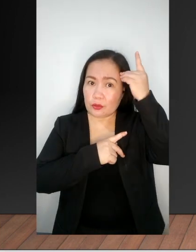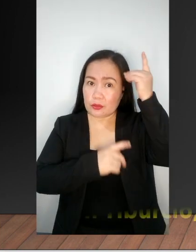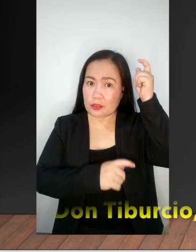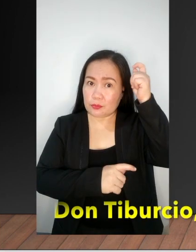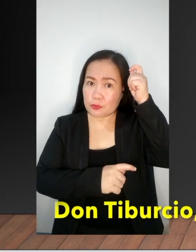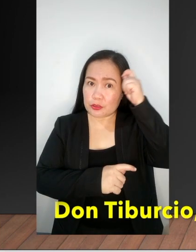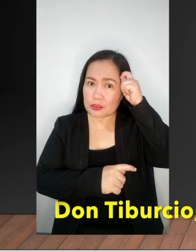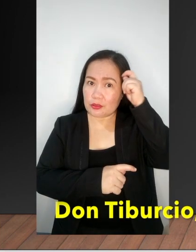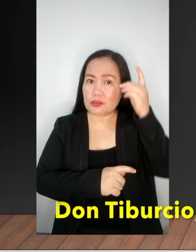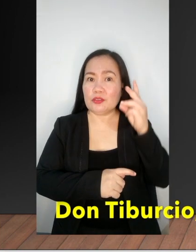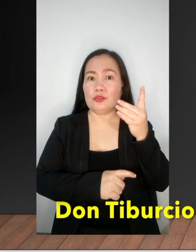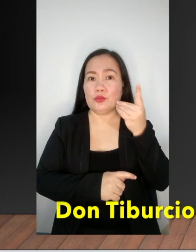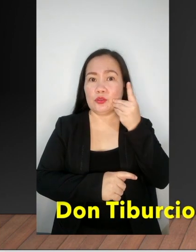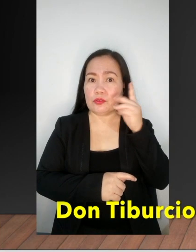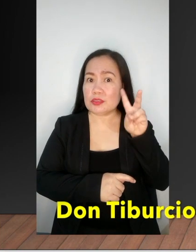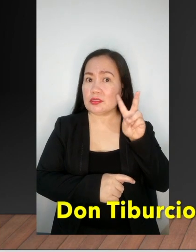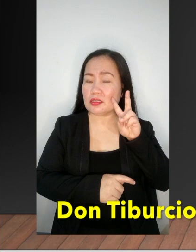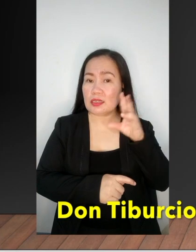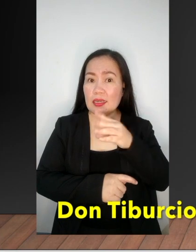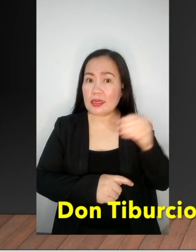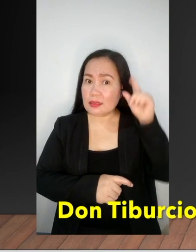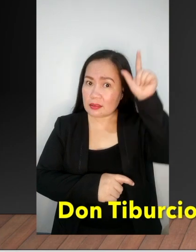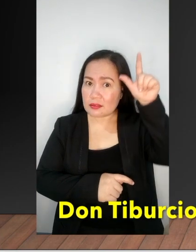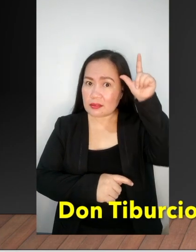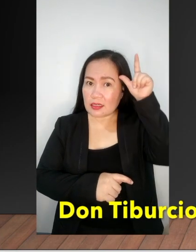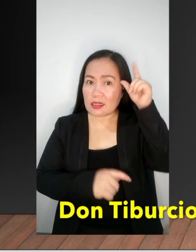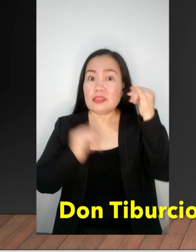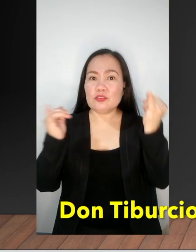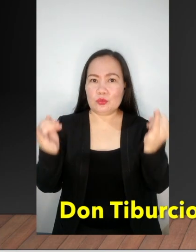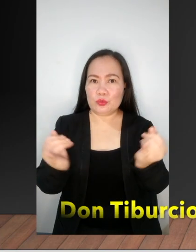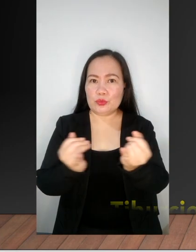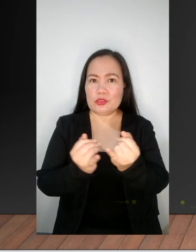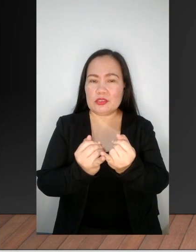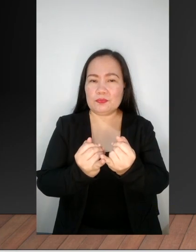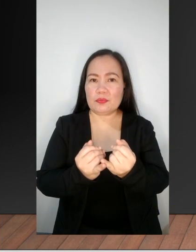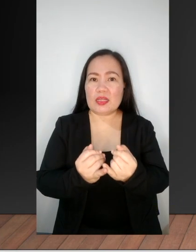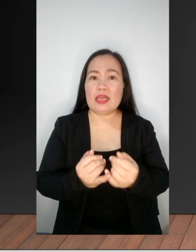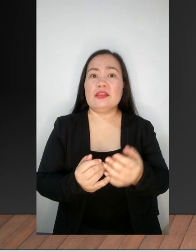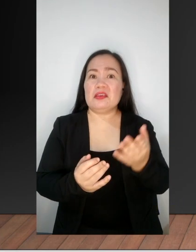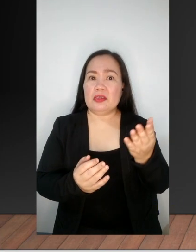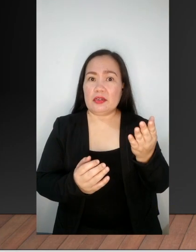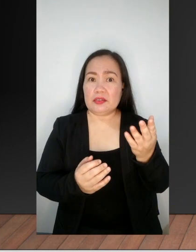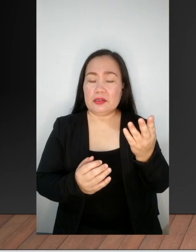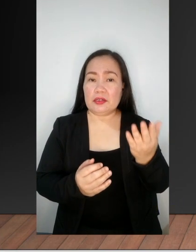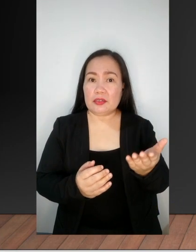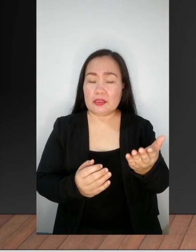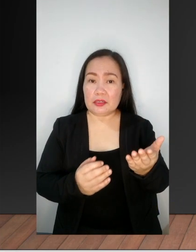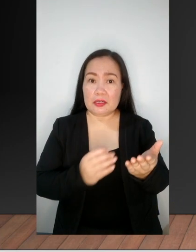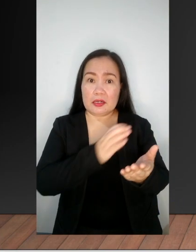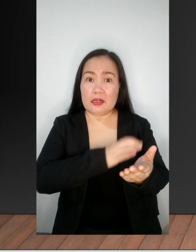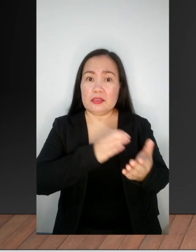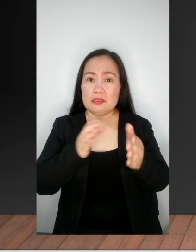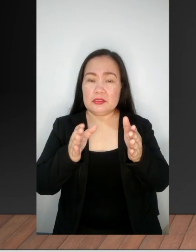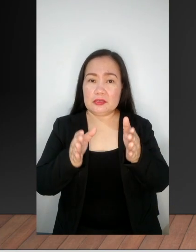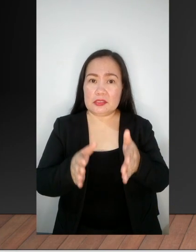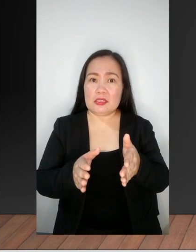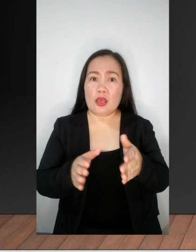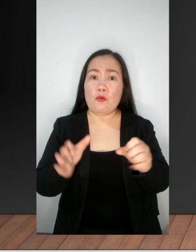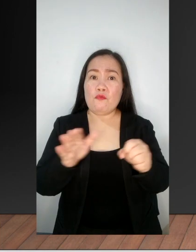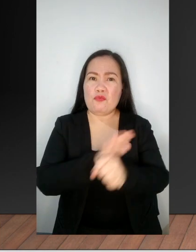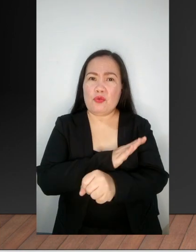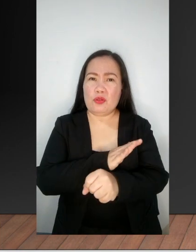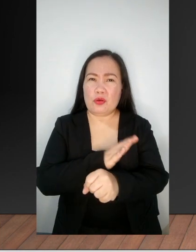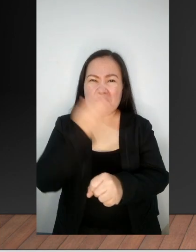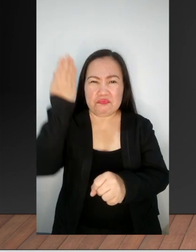Tiburcio, Doña Victorina, and Linares are introduced. They are characters full of hypocrisy